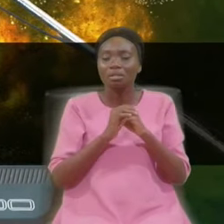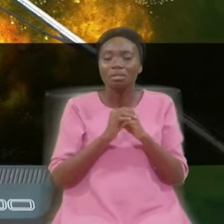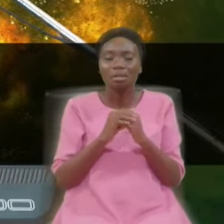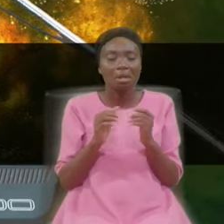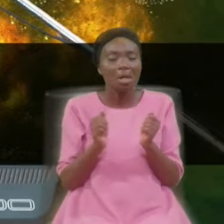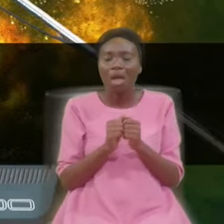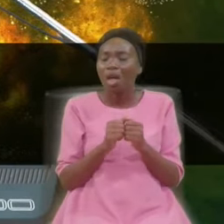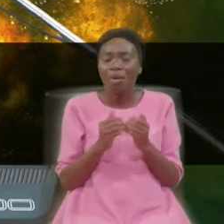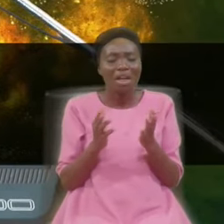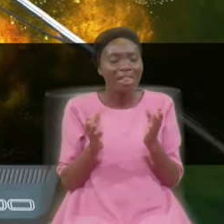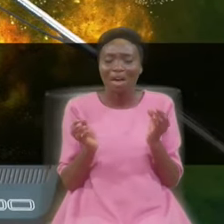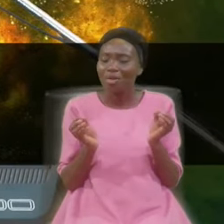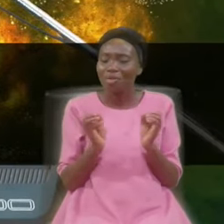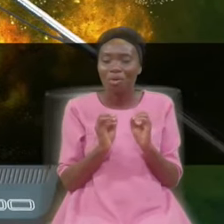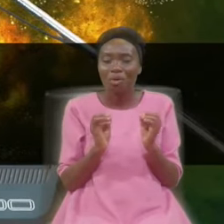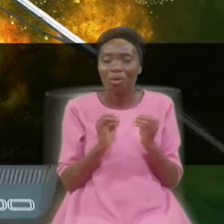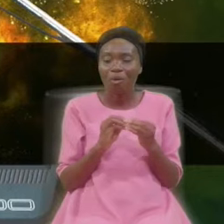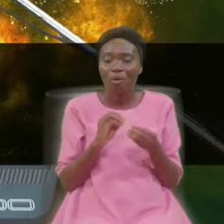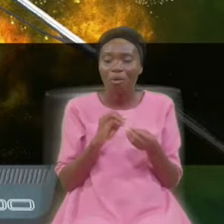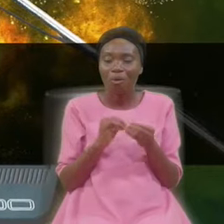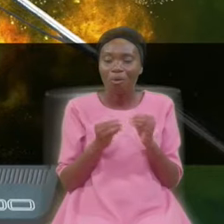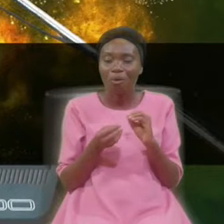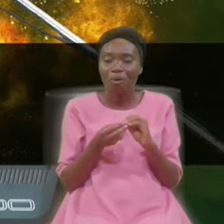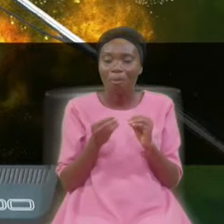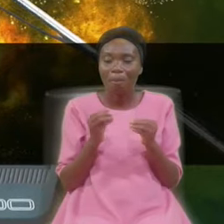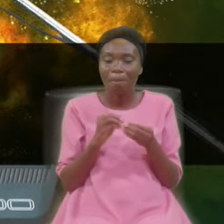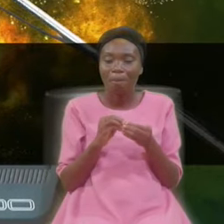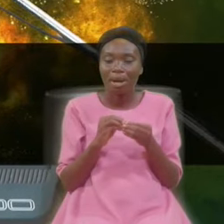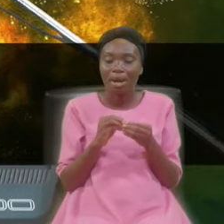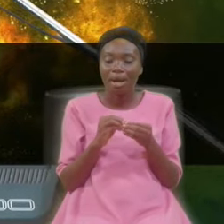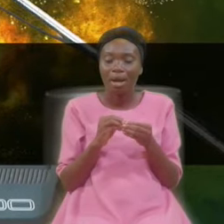Wonders without number.